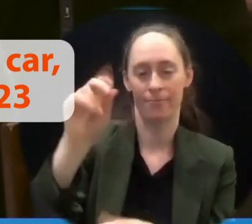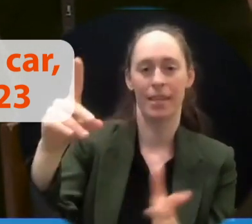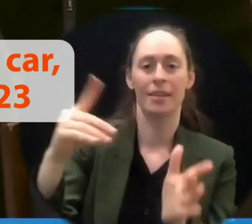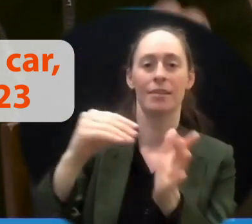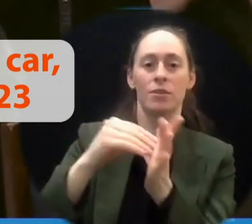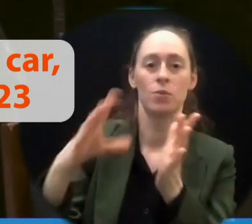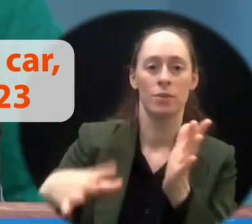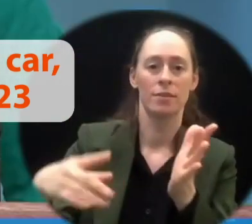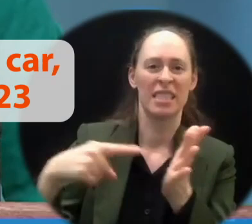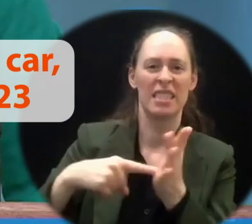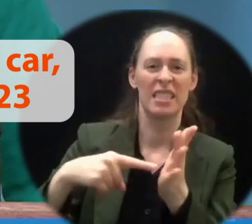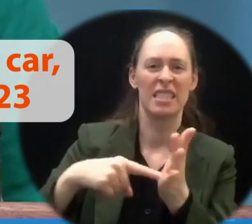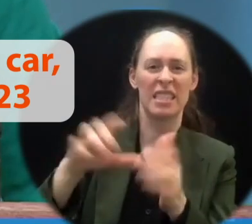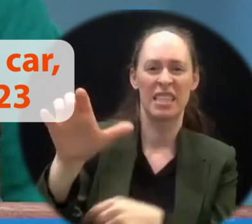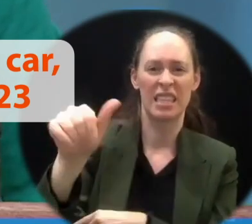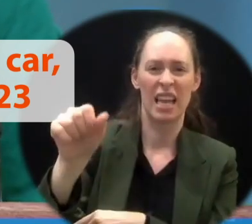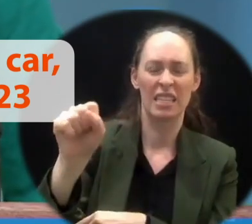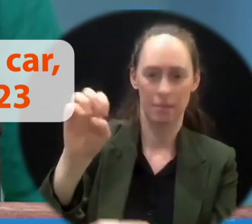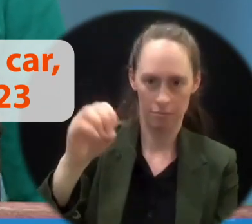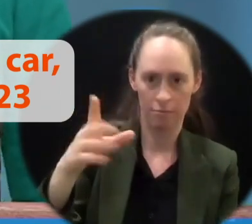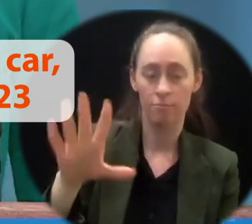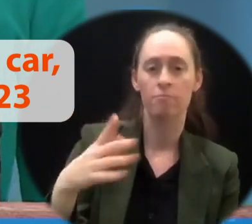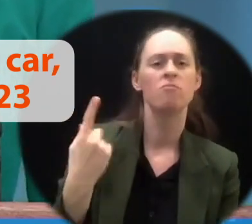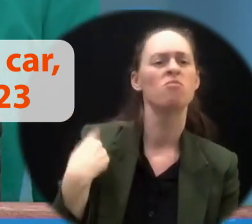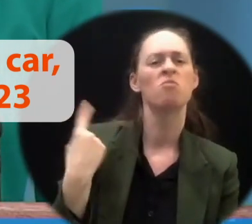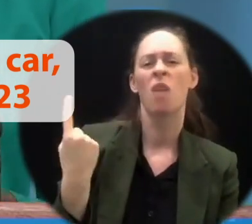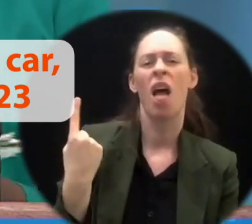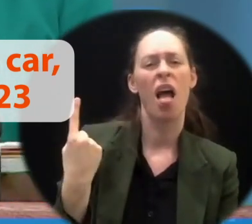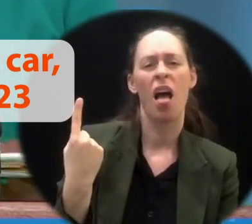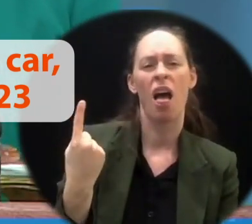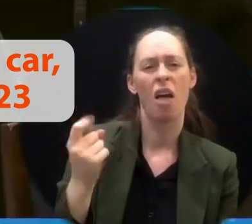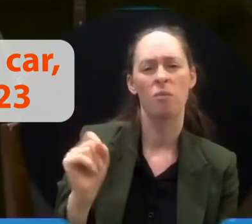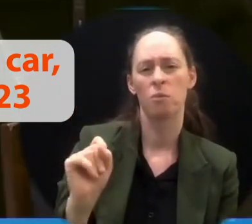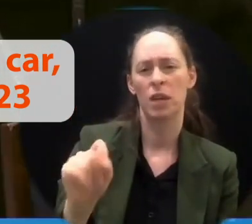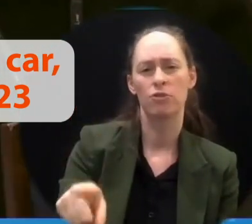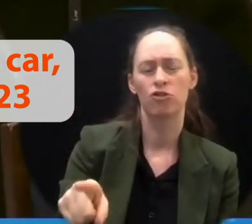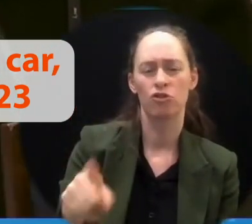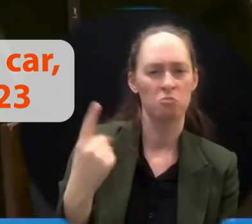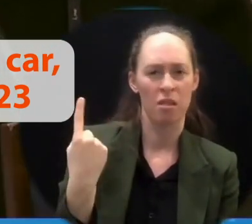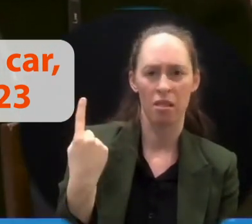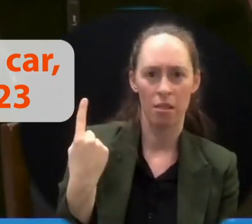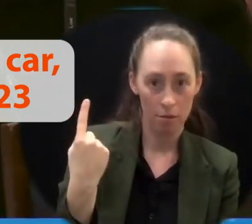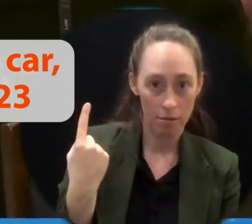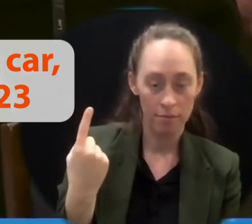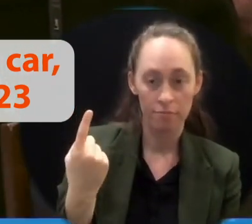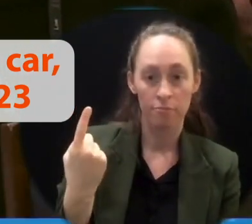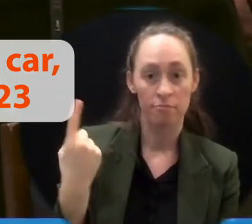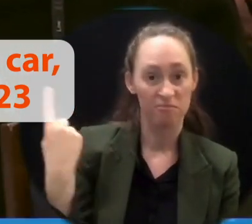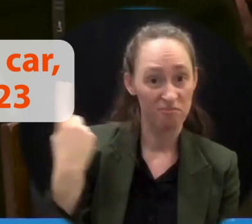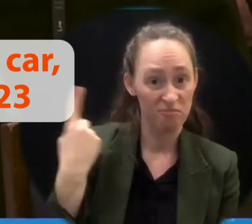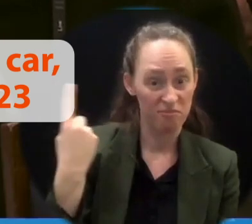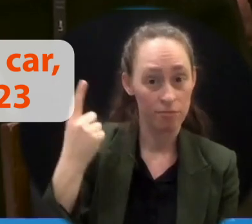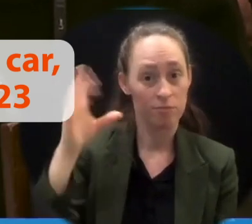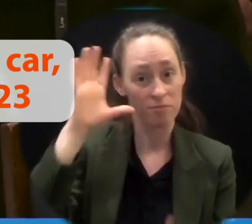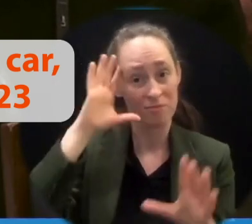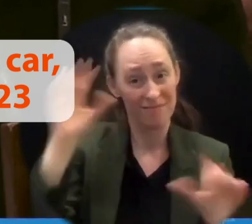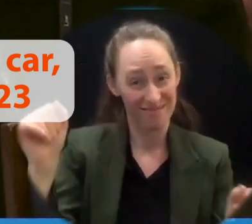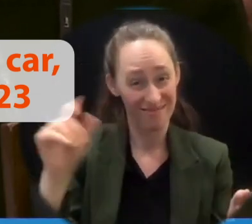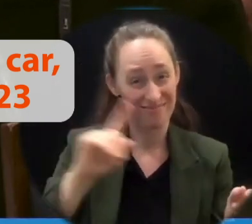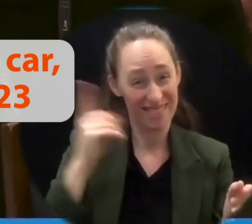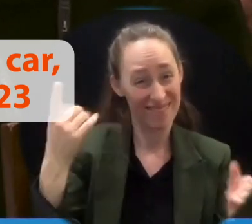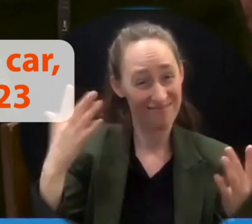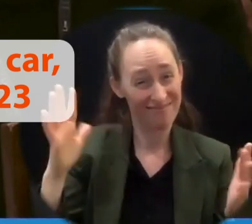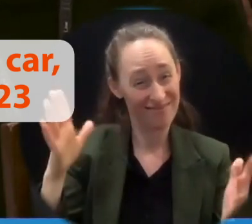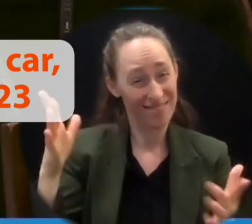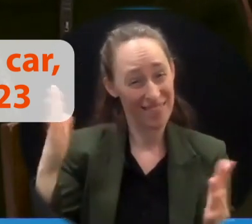you. The student debt cases, one of the questions that's at issue in both of the cases is whether the president went beyond